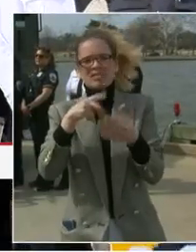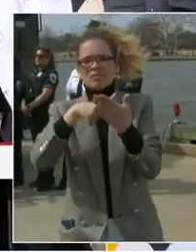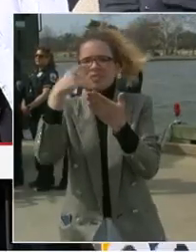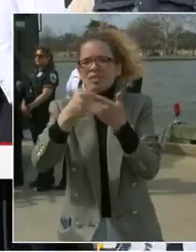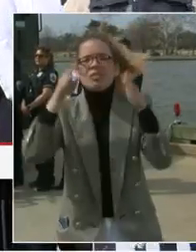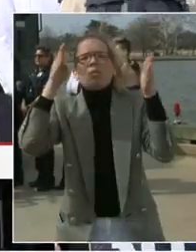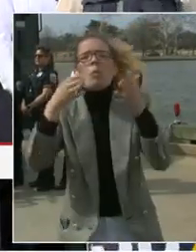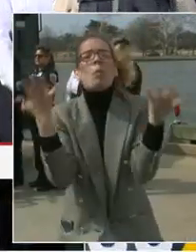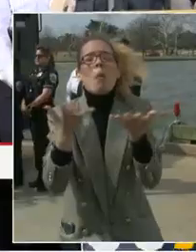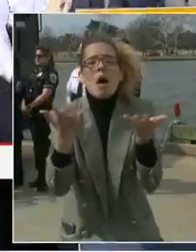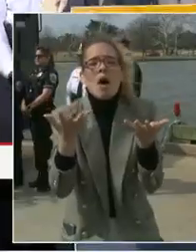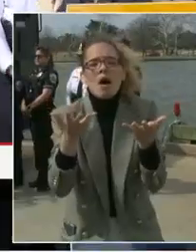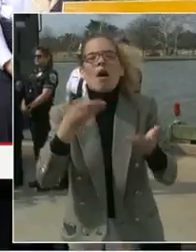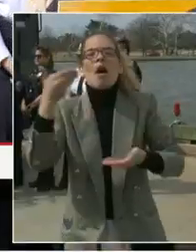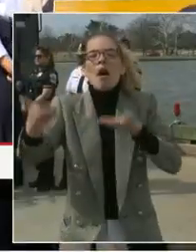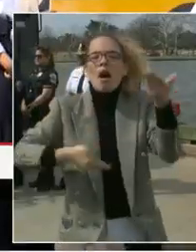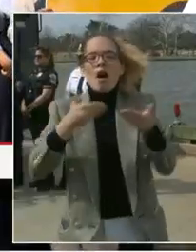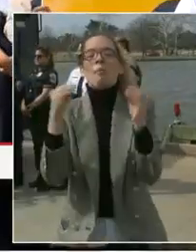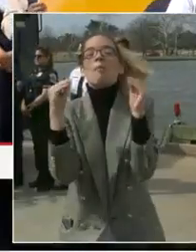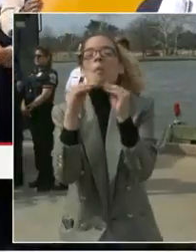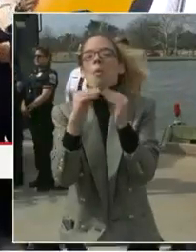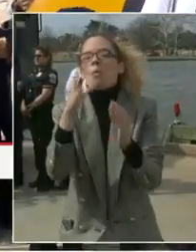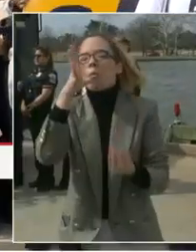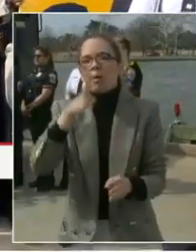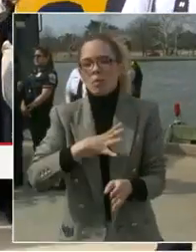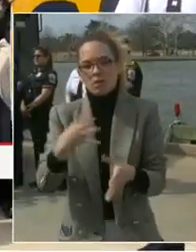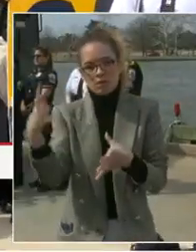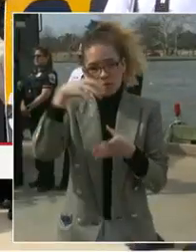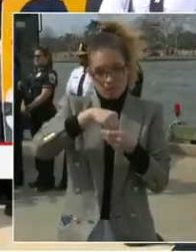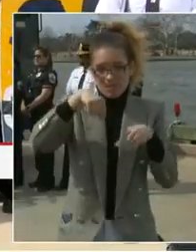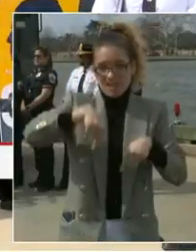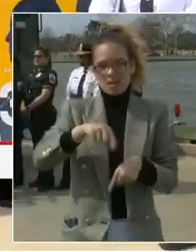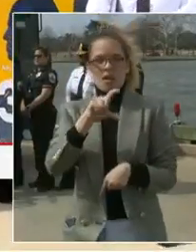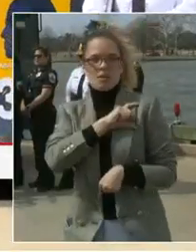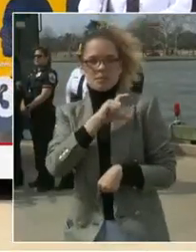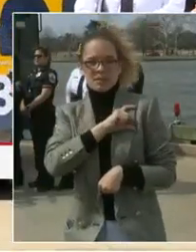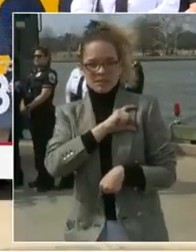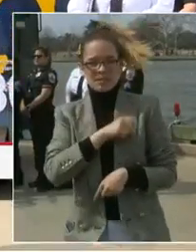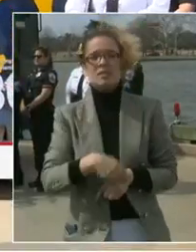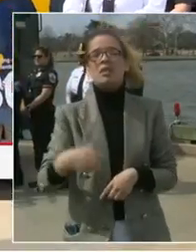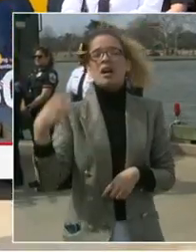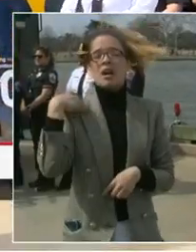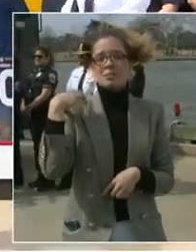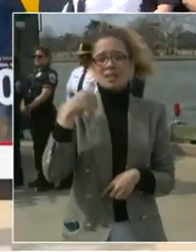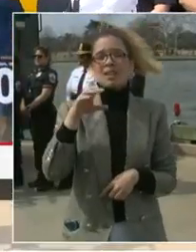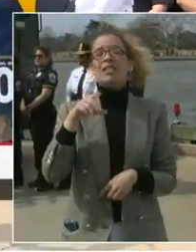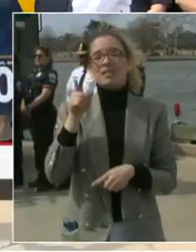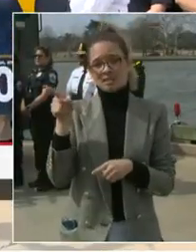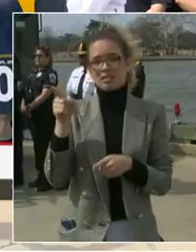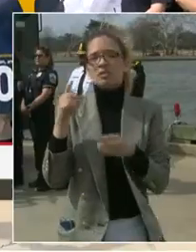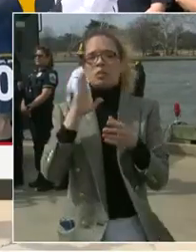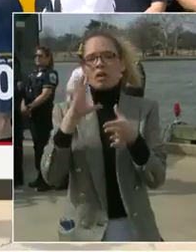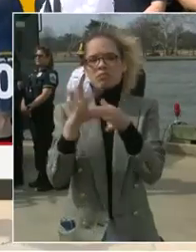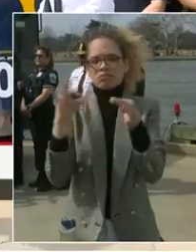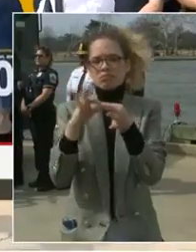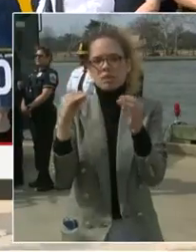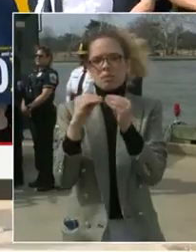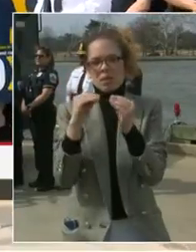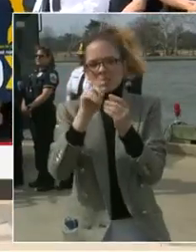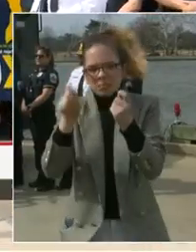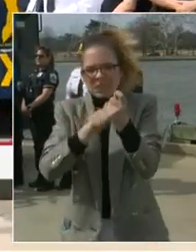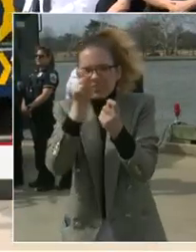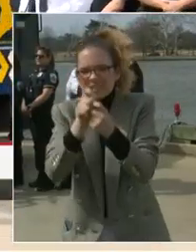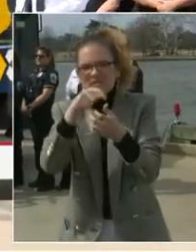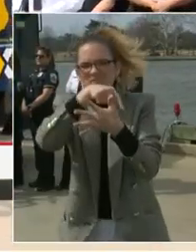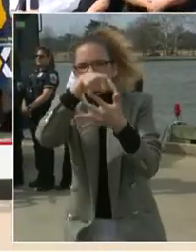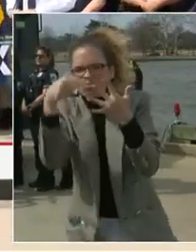women into policing. Chief Contee will talk to you about the specifics of the pledge and